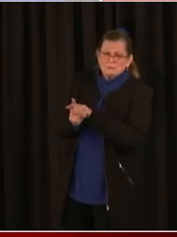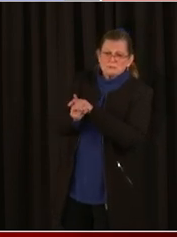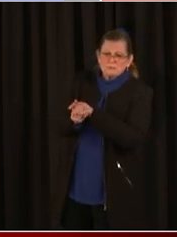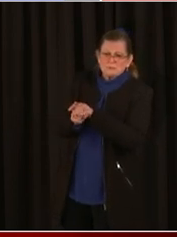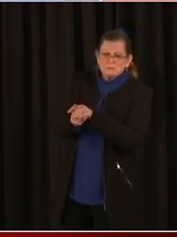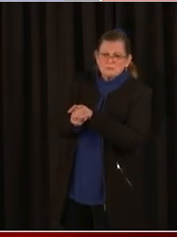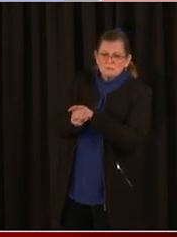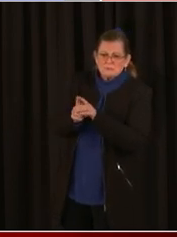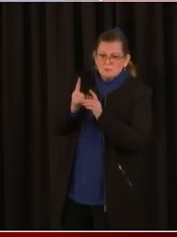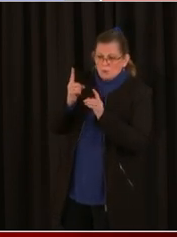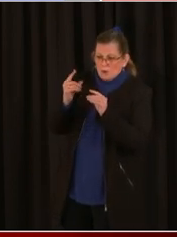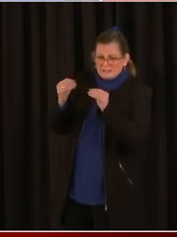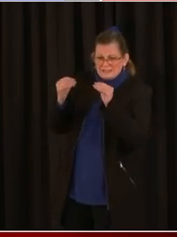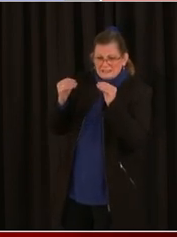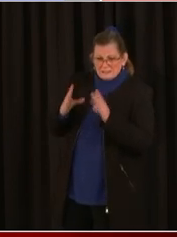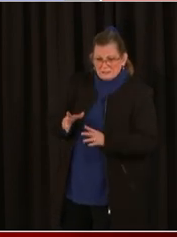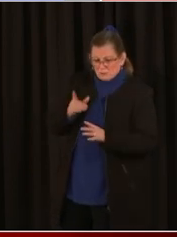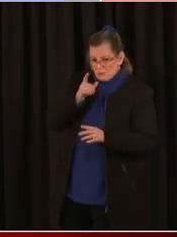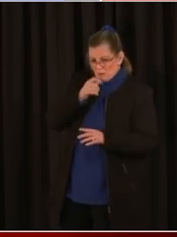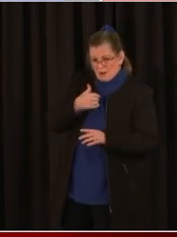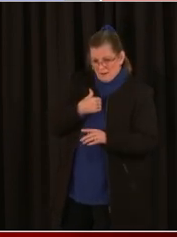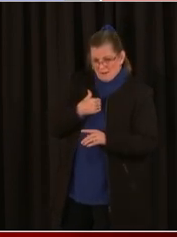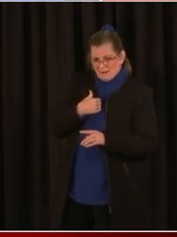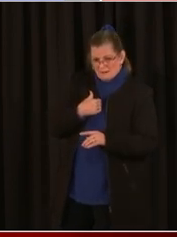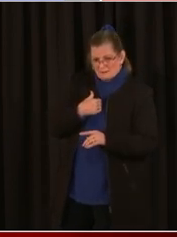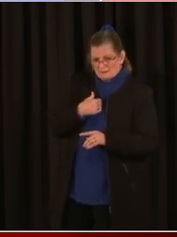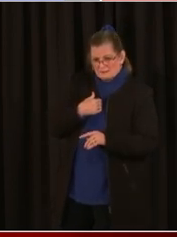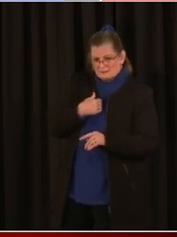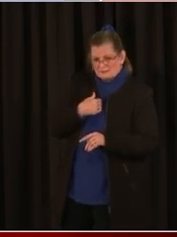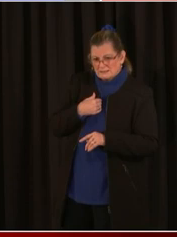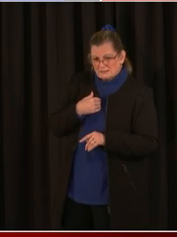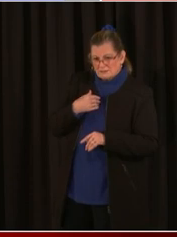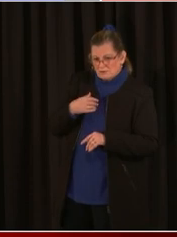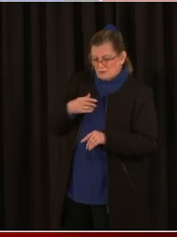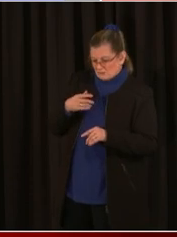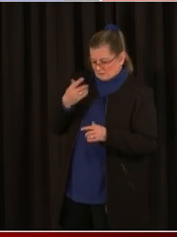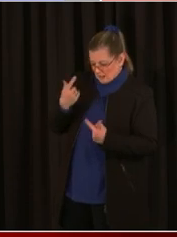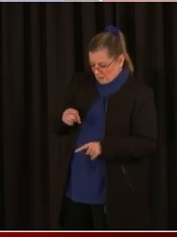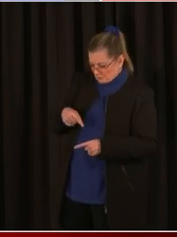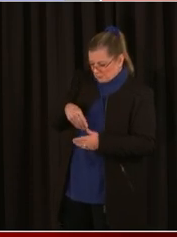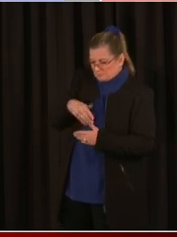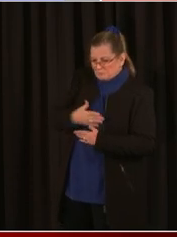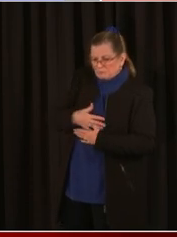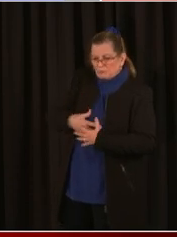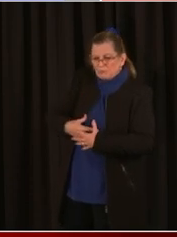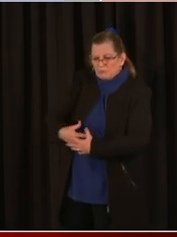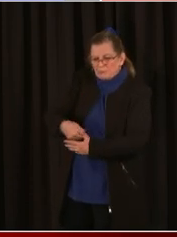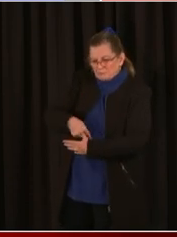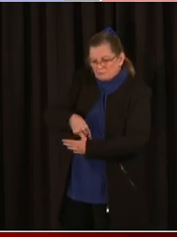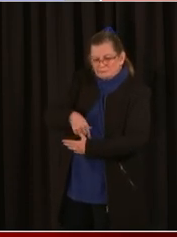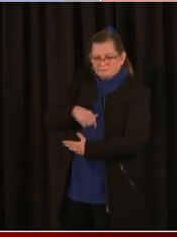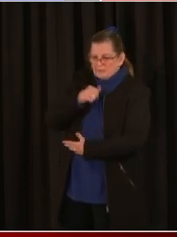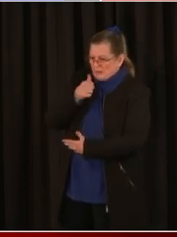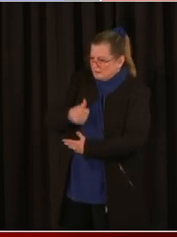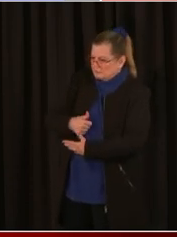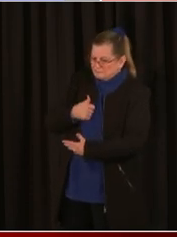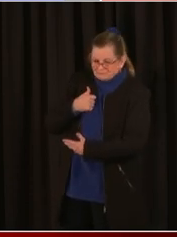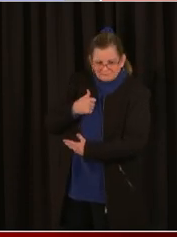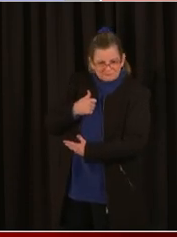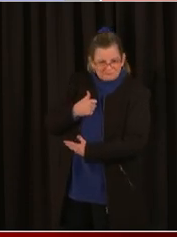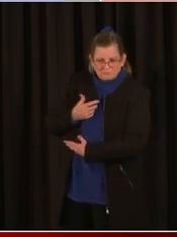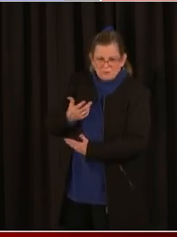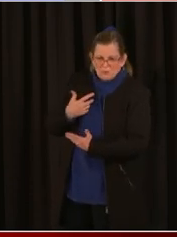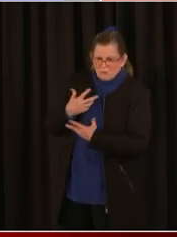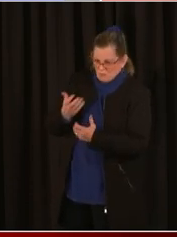a teacher who had a stillbirth, and we want to help. And so in order for that to happen,